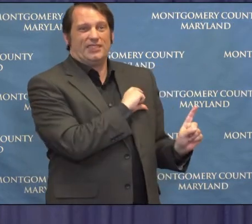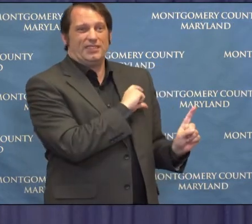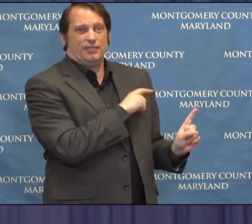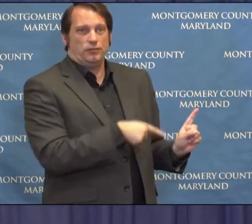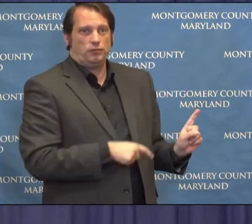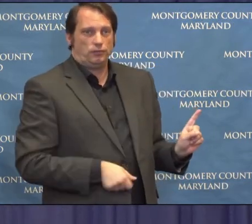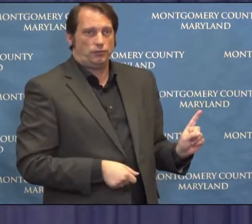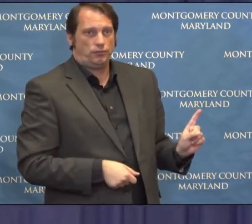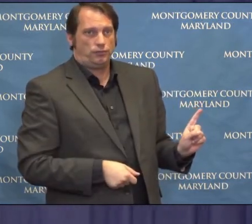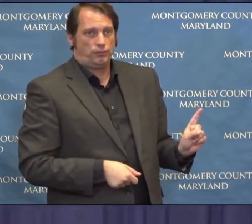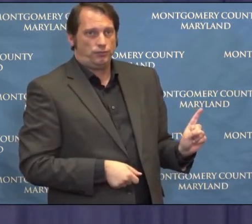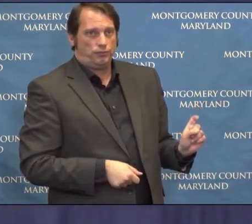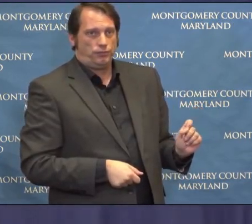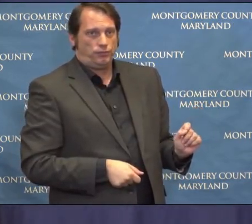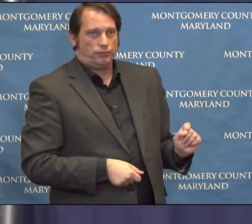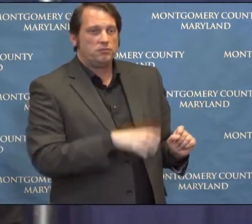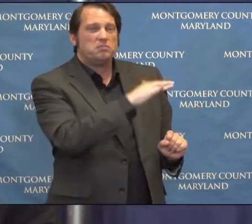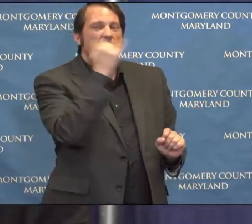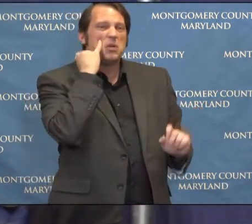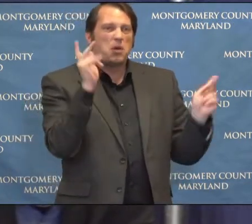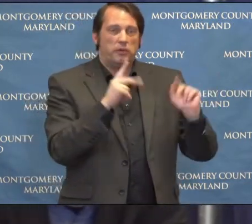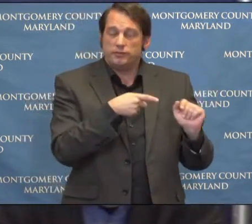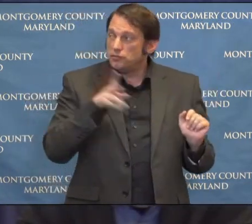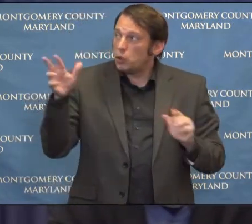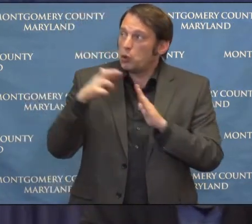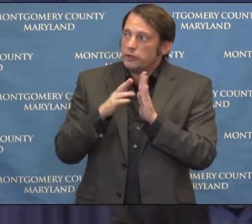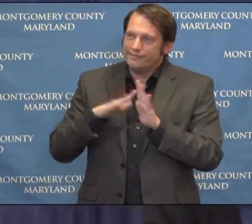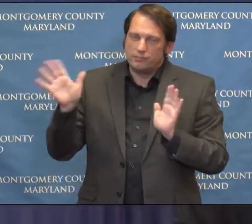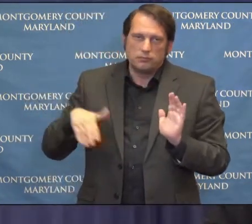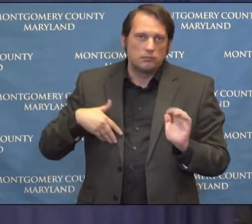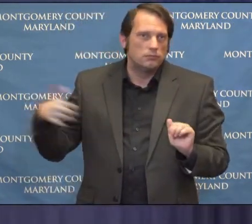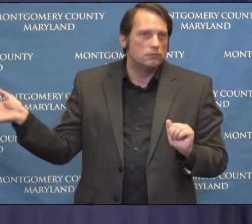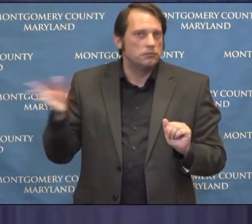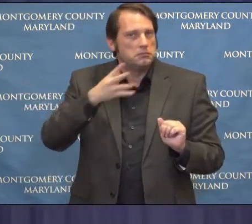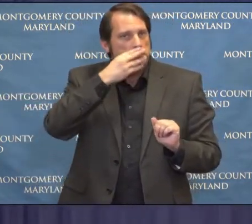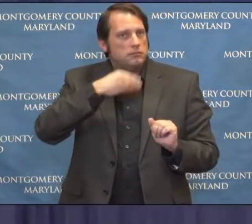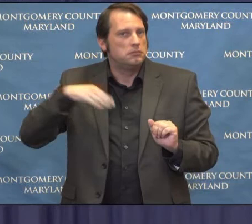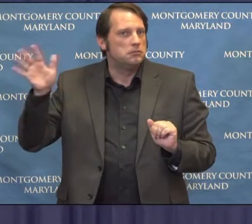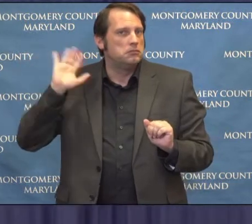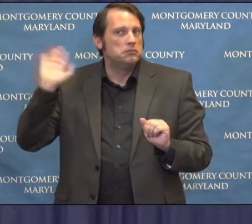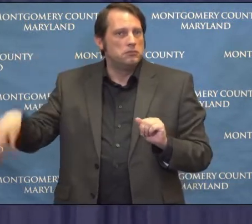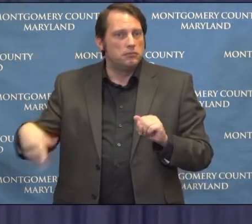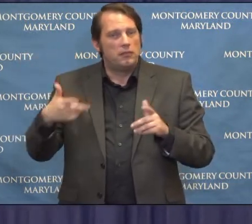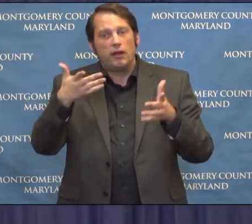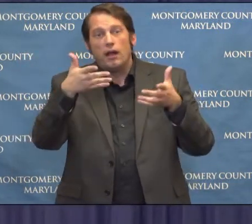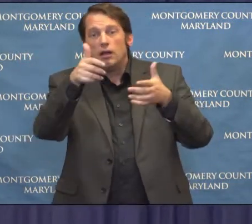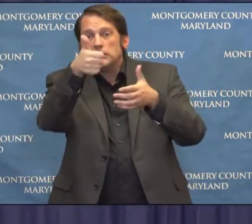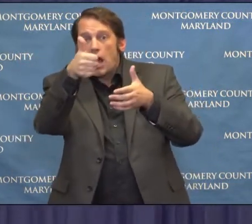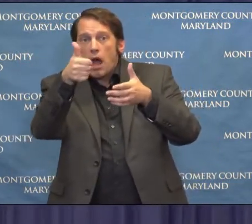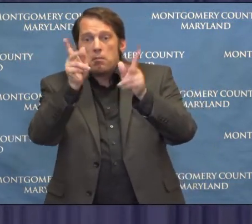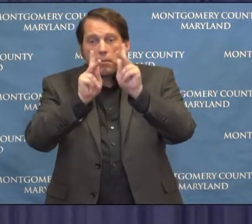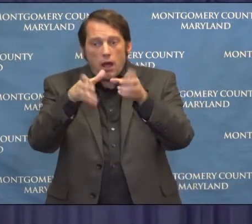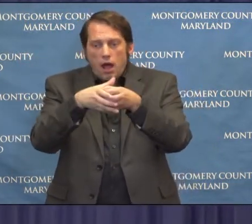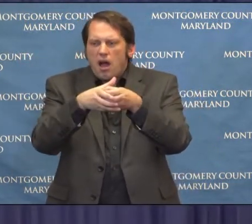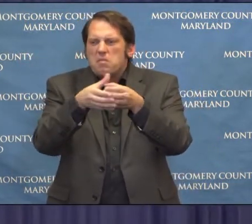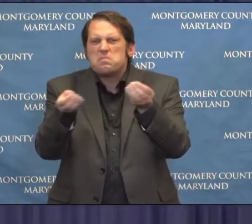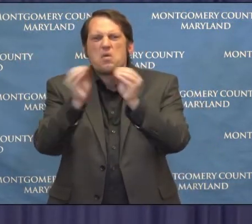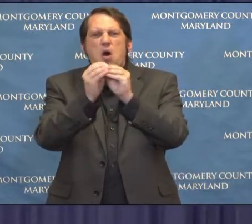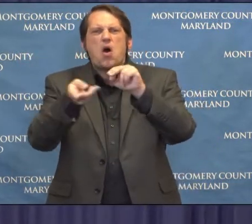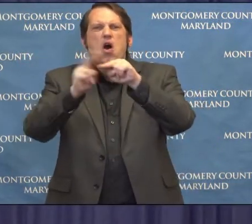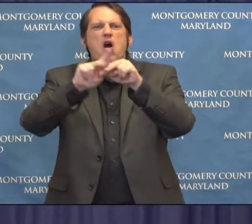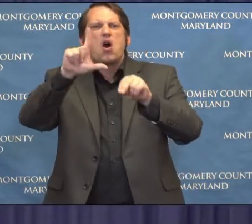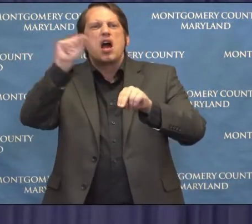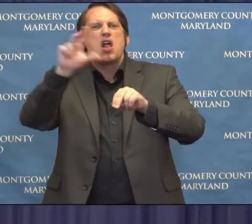distancing? If they're more than 10, not obeying the 10 rule, now that the weather is going to get